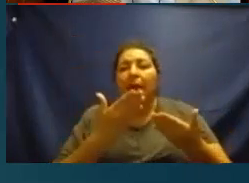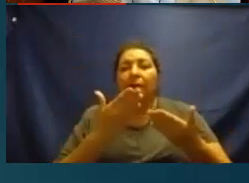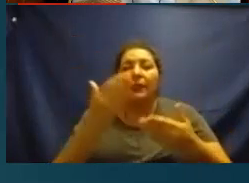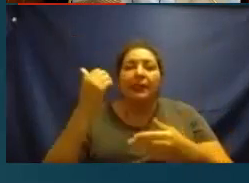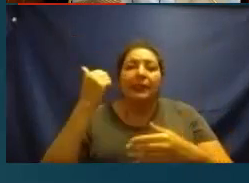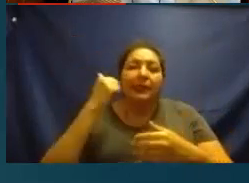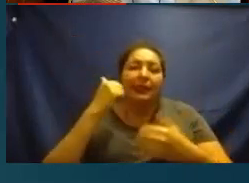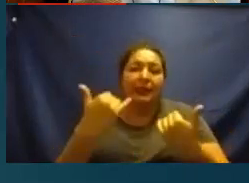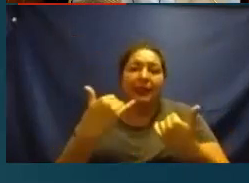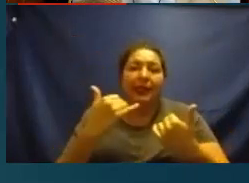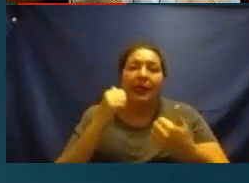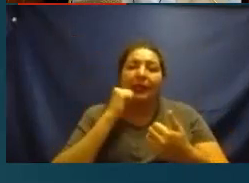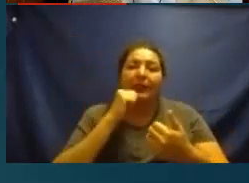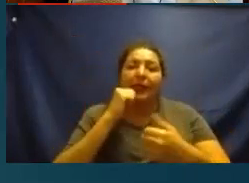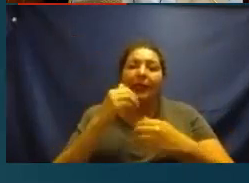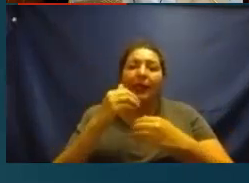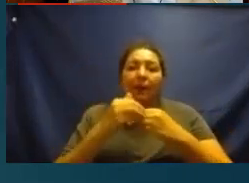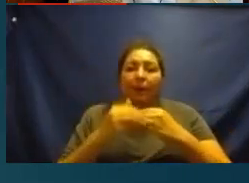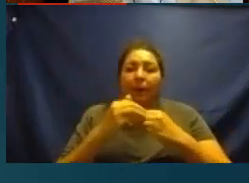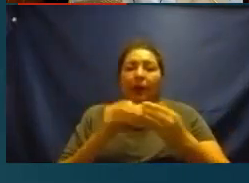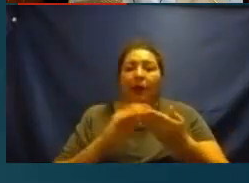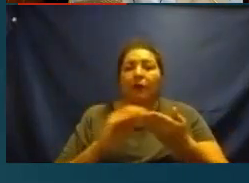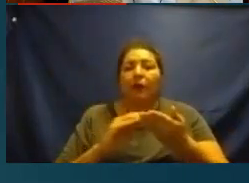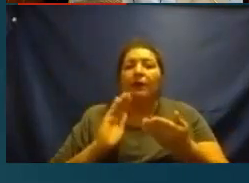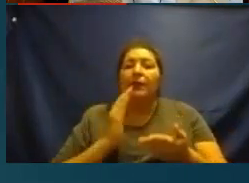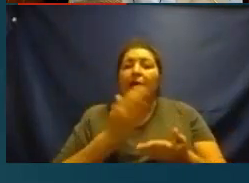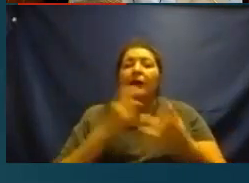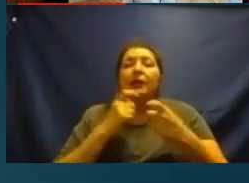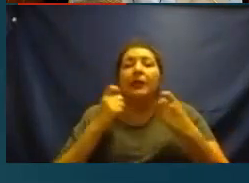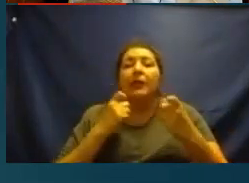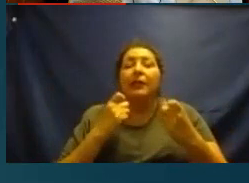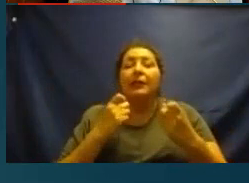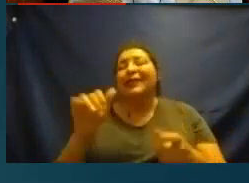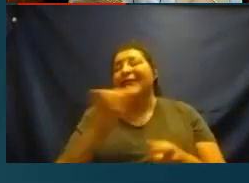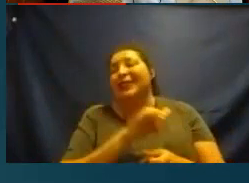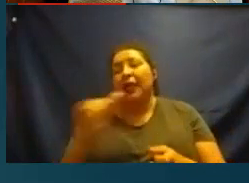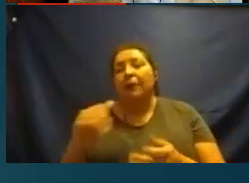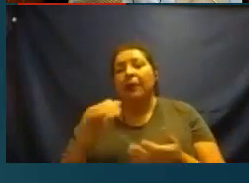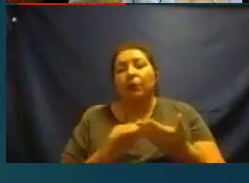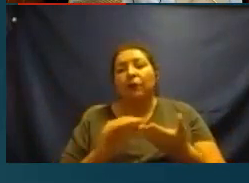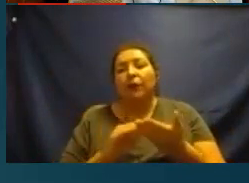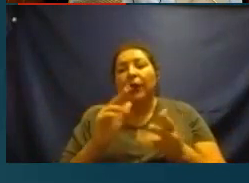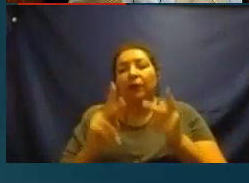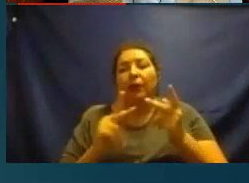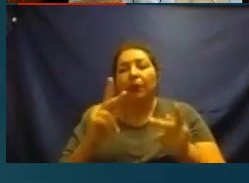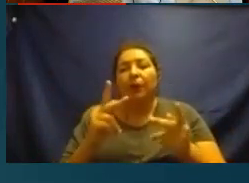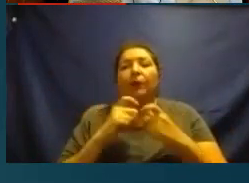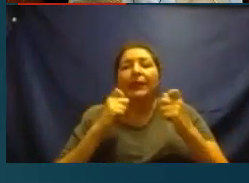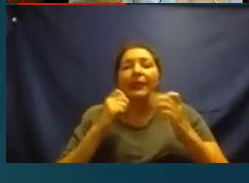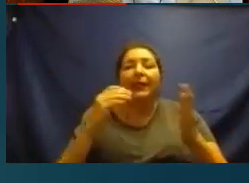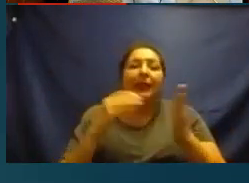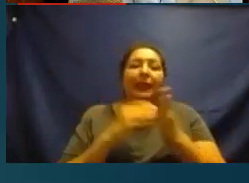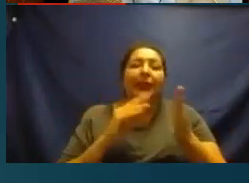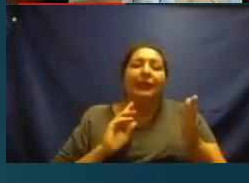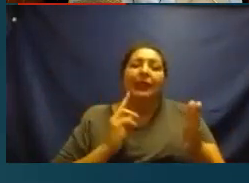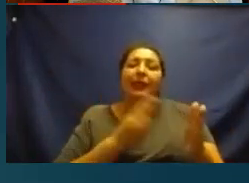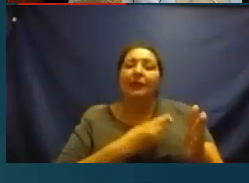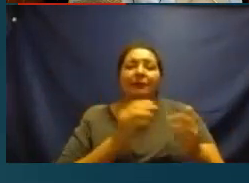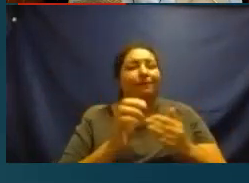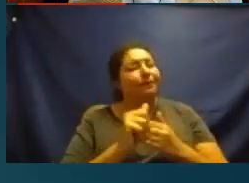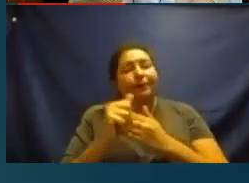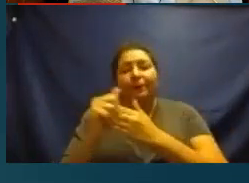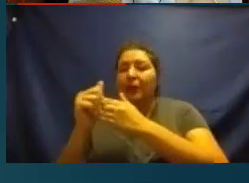our daily bread, and forgive us our trespasses, as we forgive those who trespass against us. And lead us not